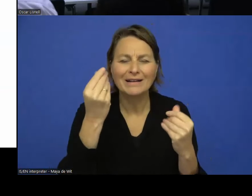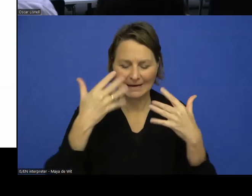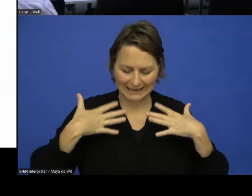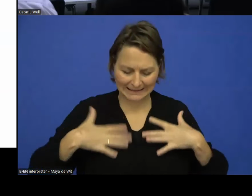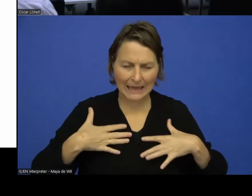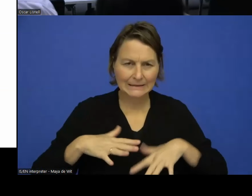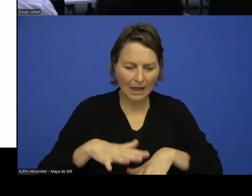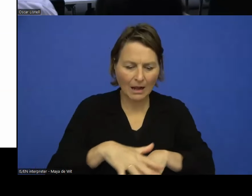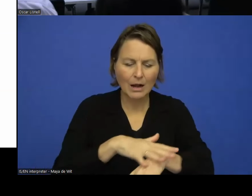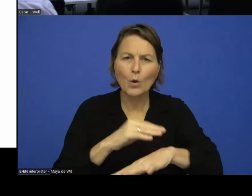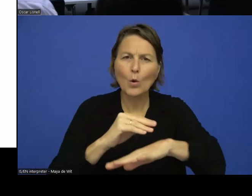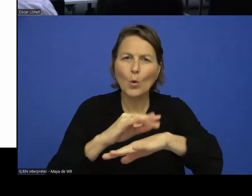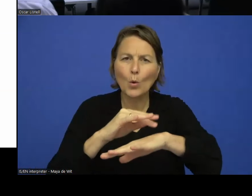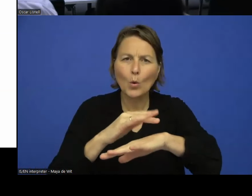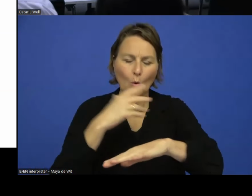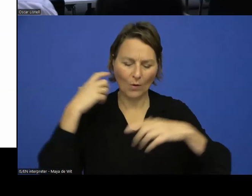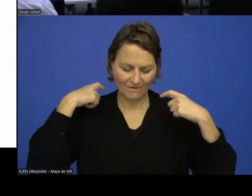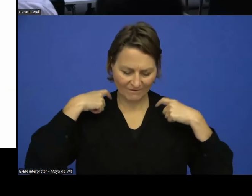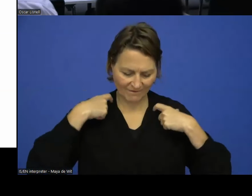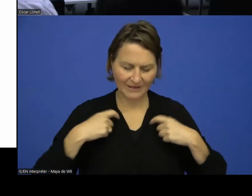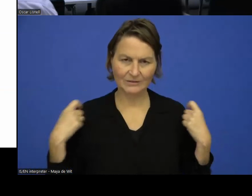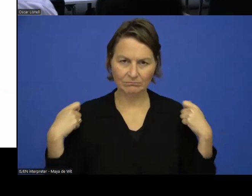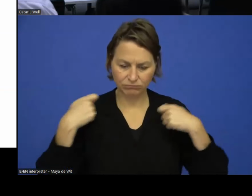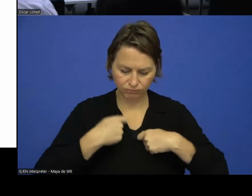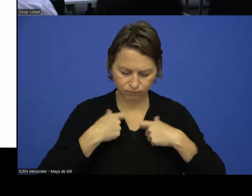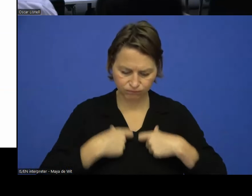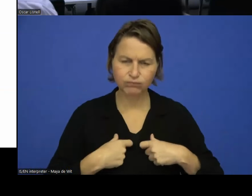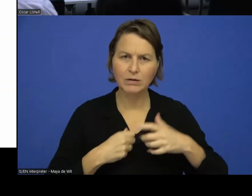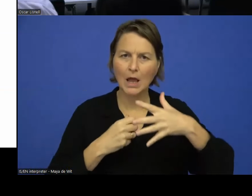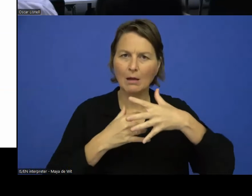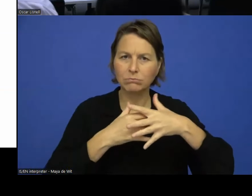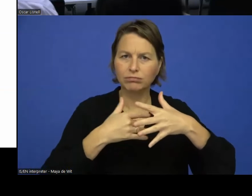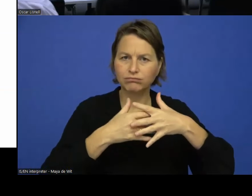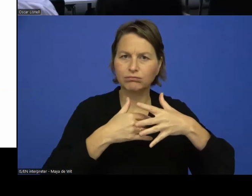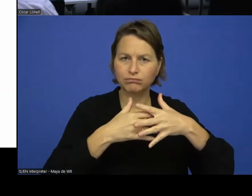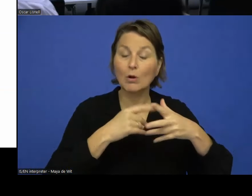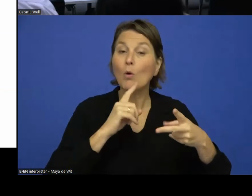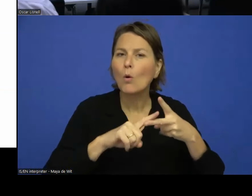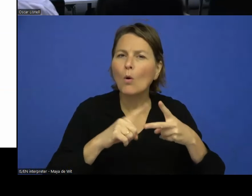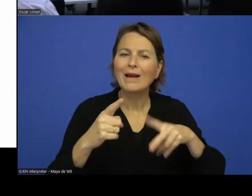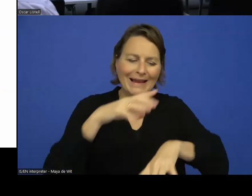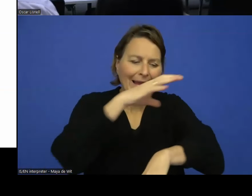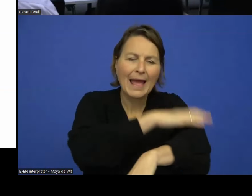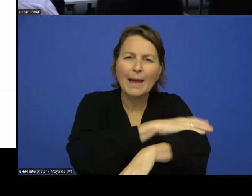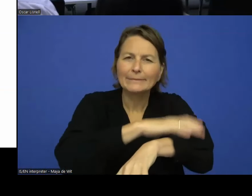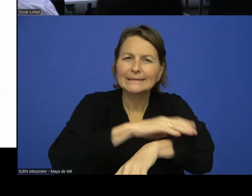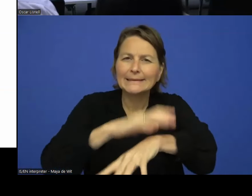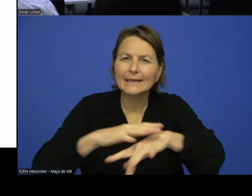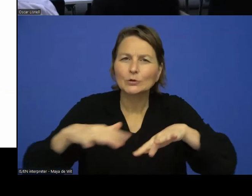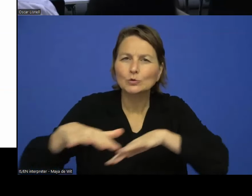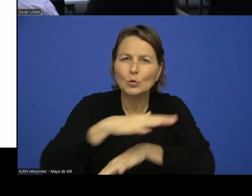and use of social haptic communication signs, and we emulated them to